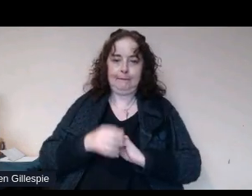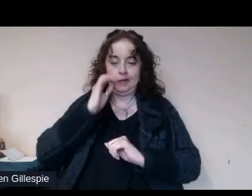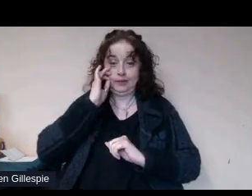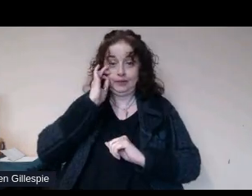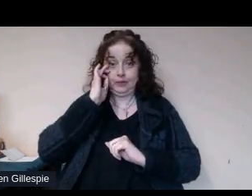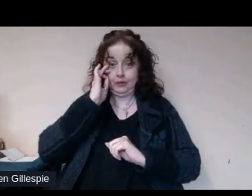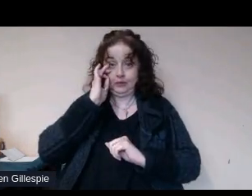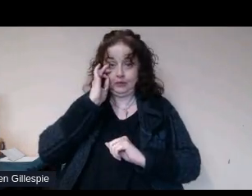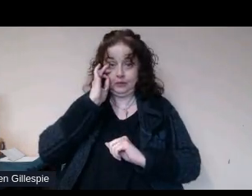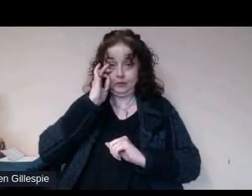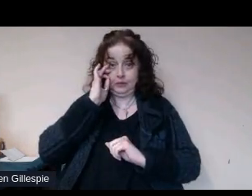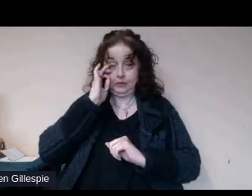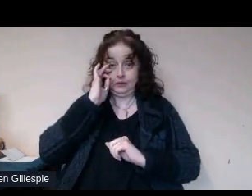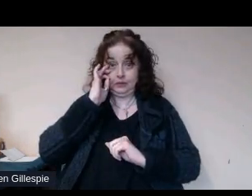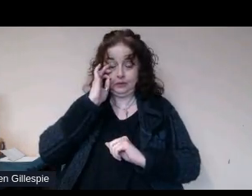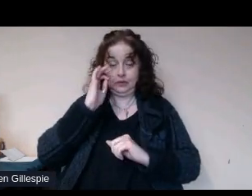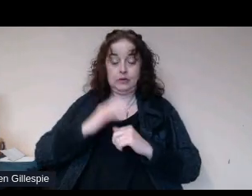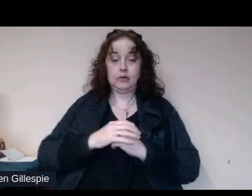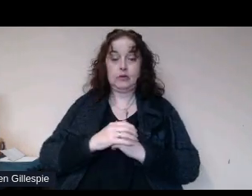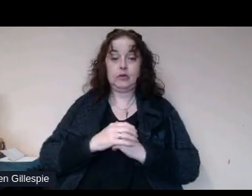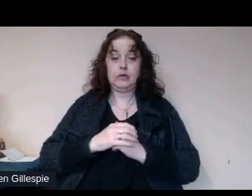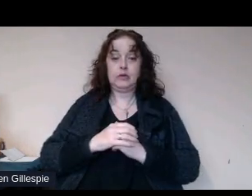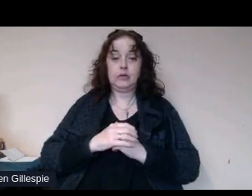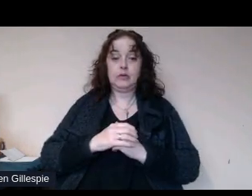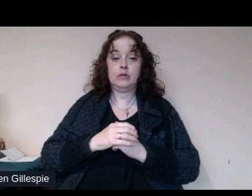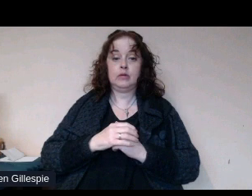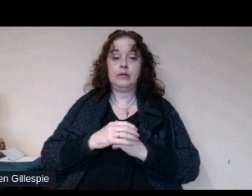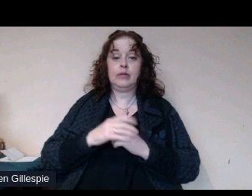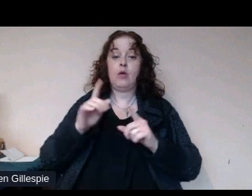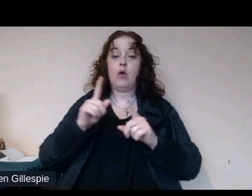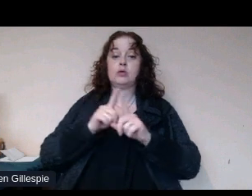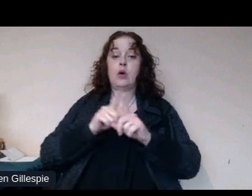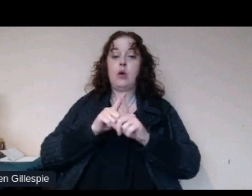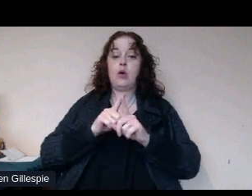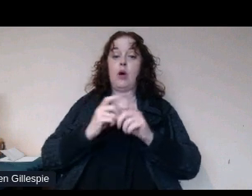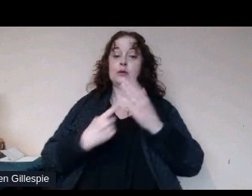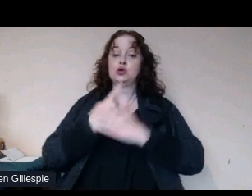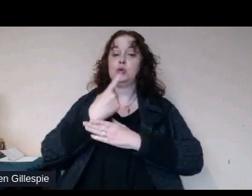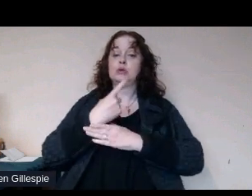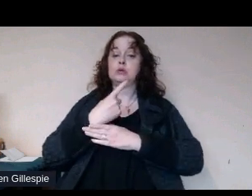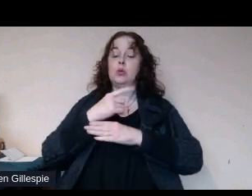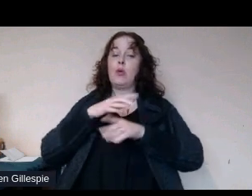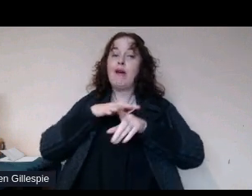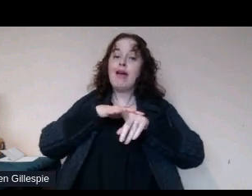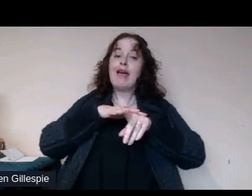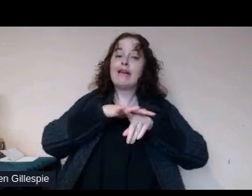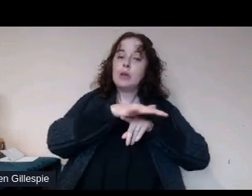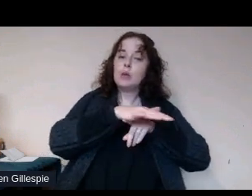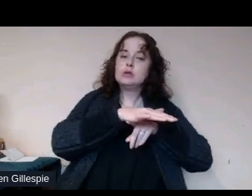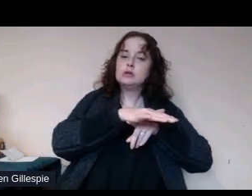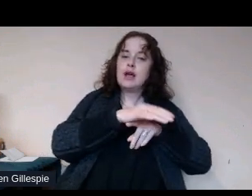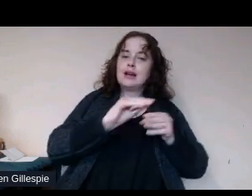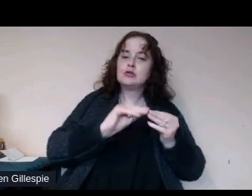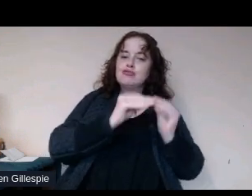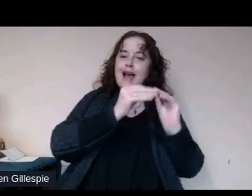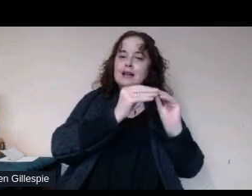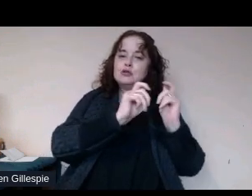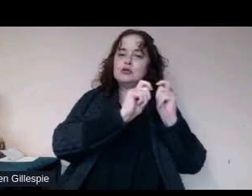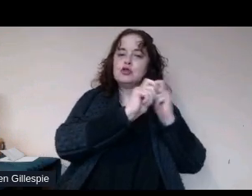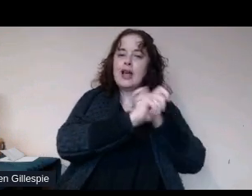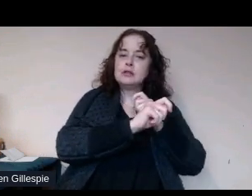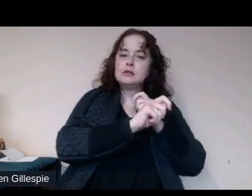And not least but not last today is the opportunity to influence, and with that we means that IAAP